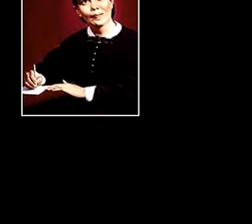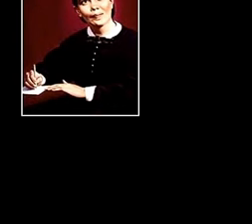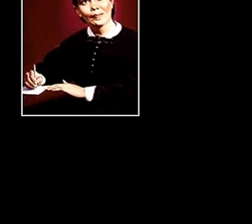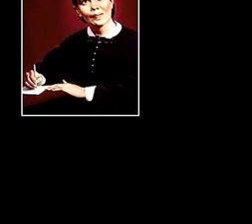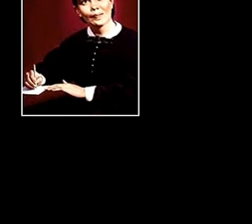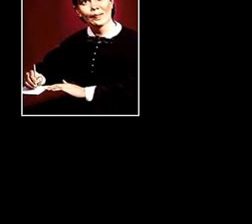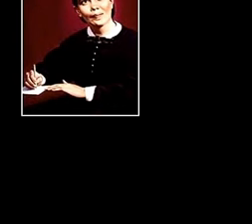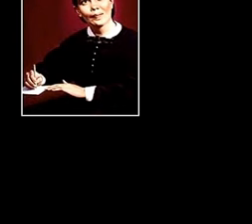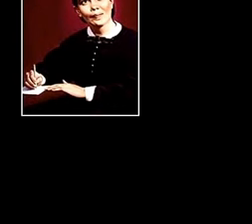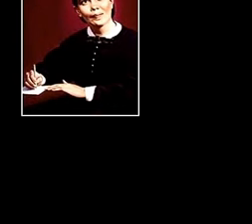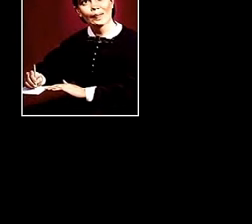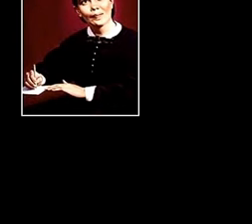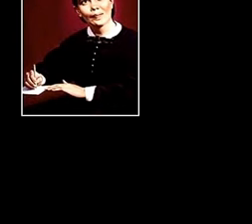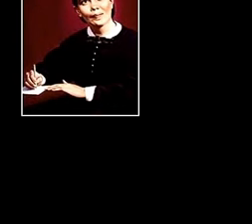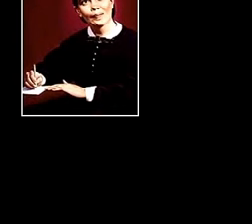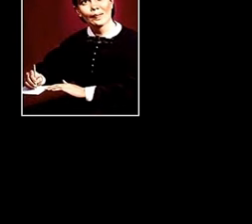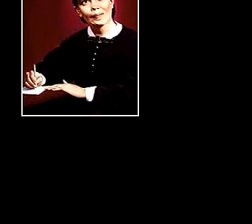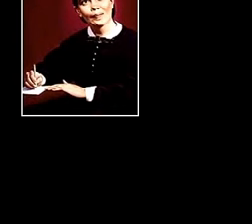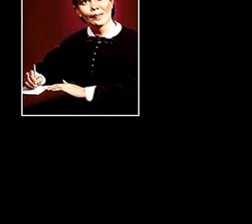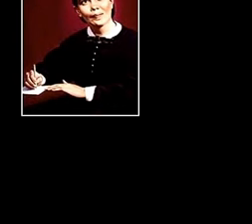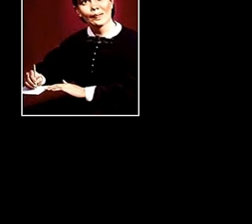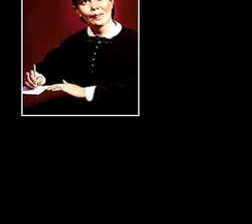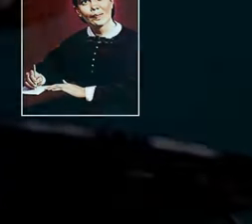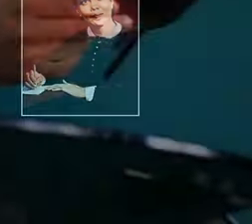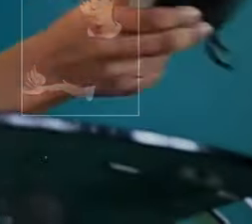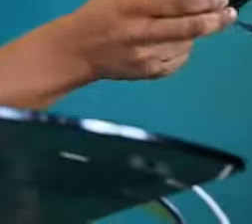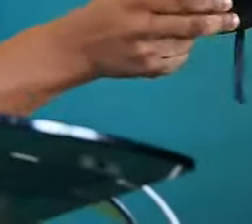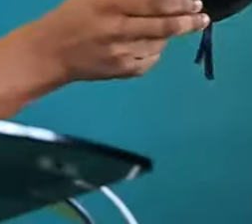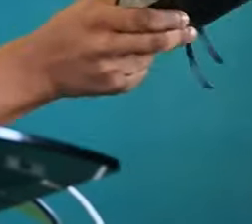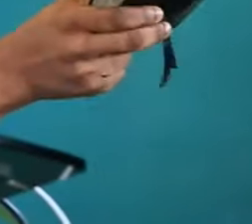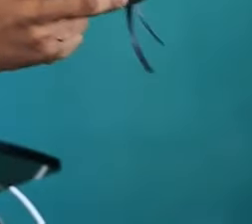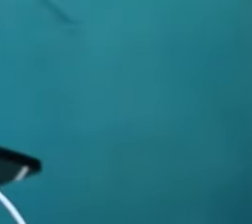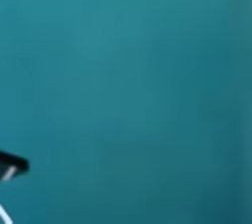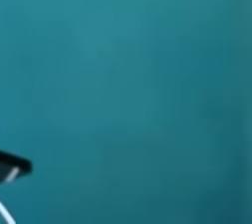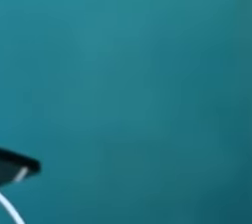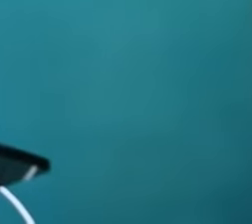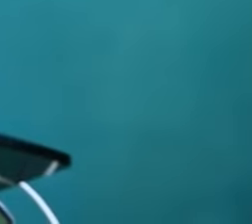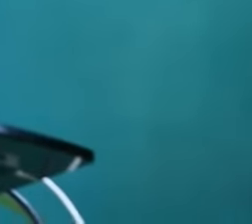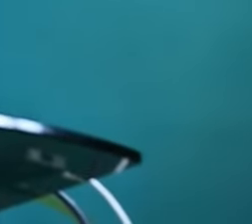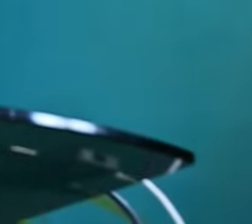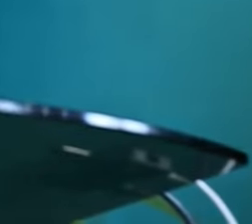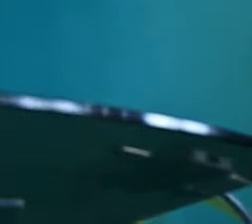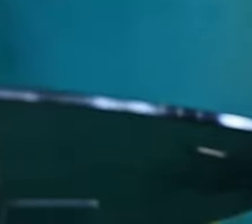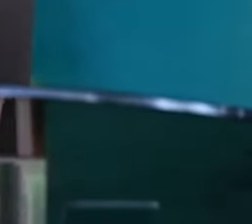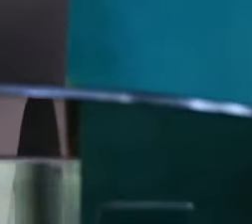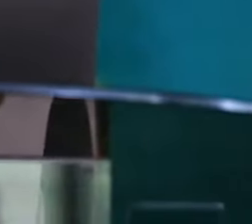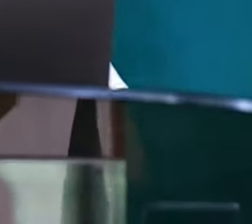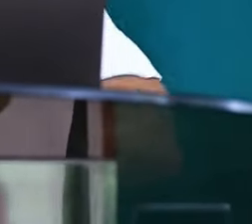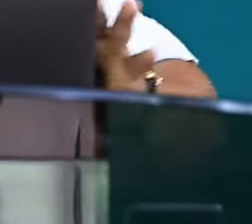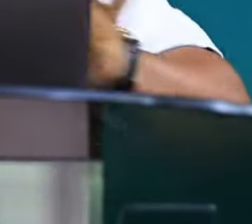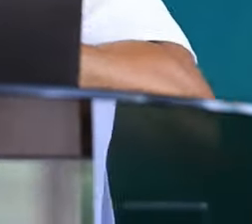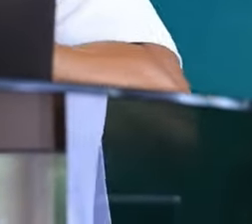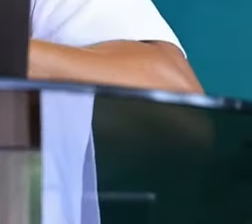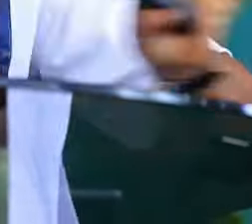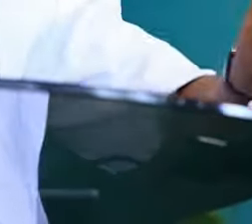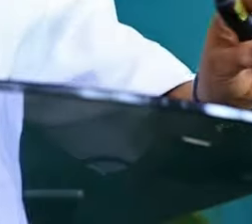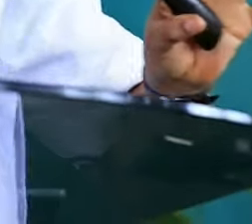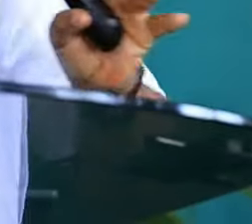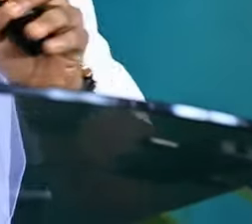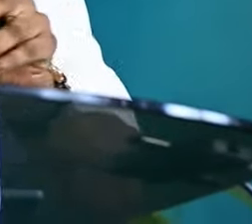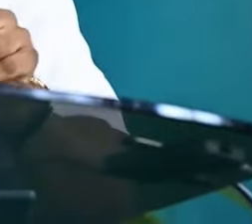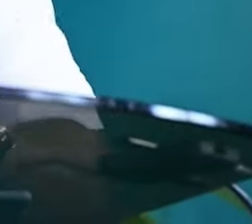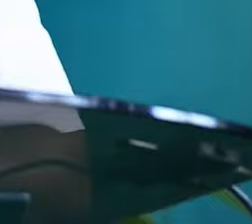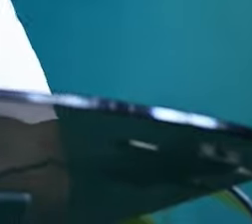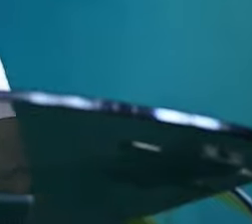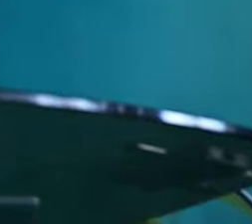Christian. They don't care what you think. I believe the Bible as the inspired word of God. They don't